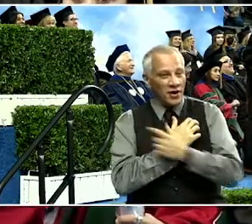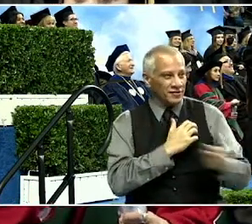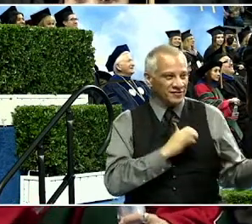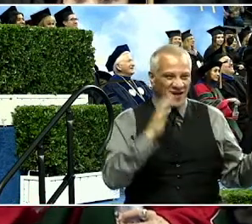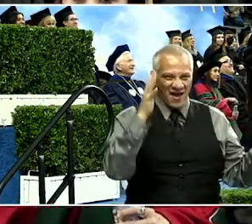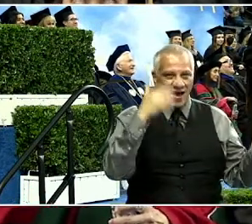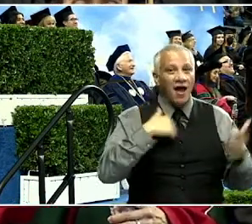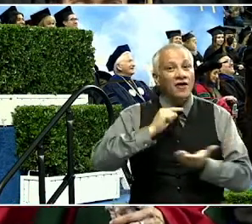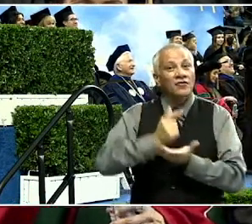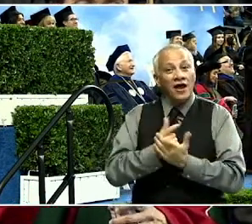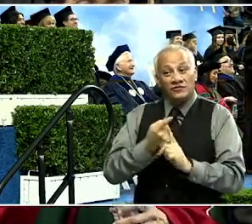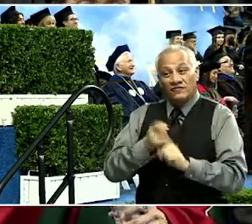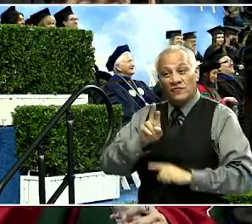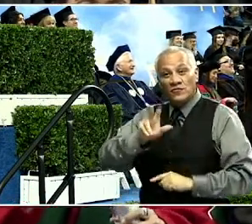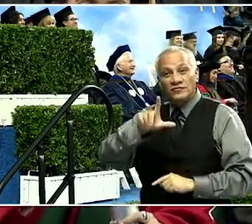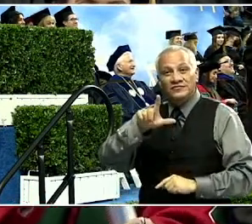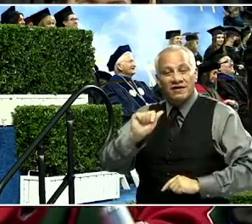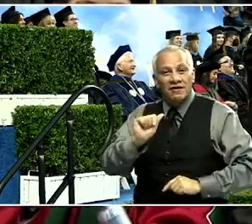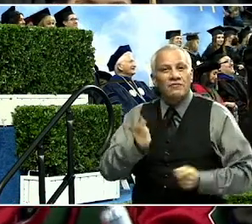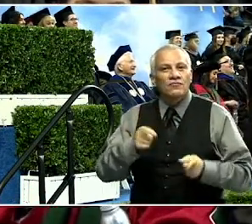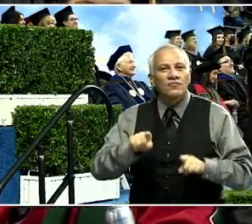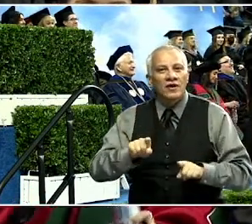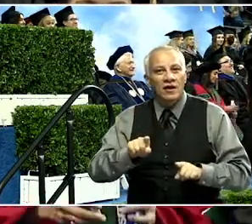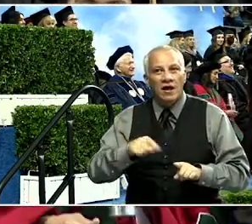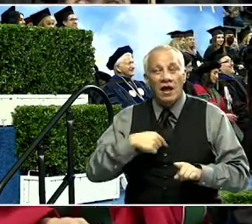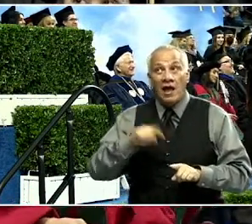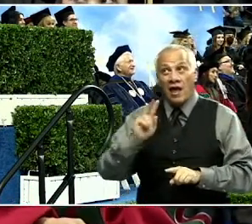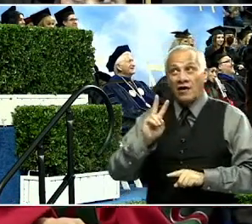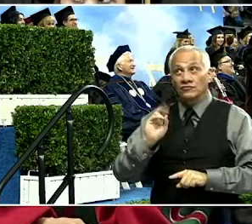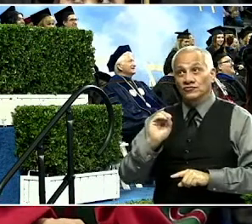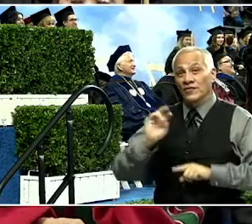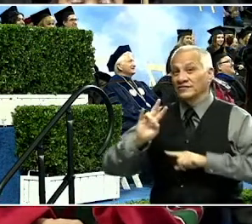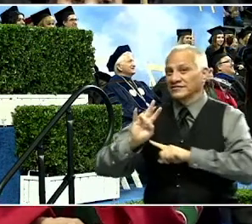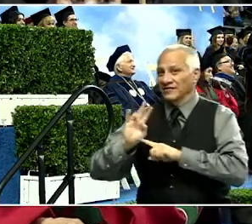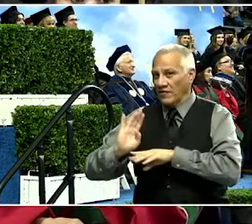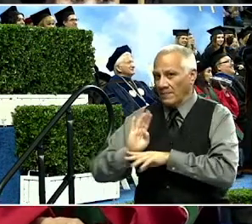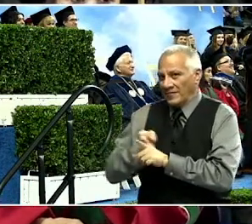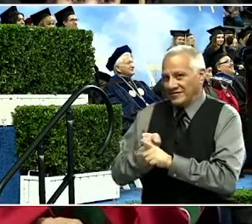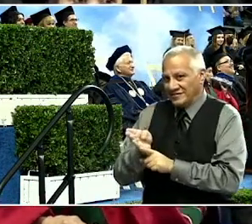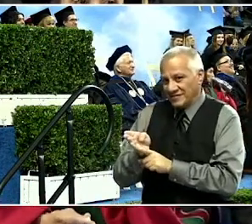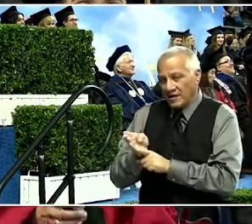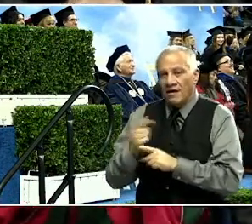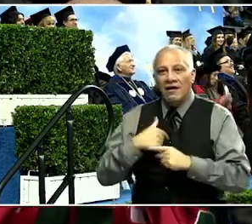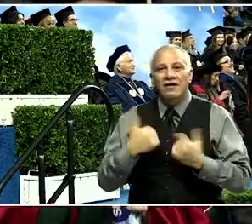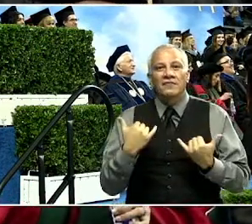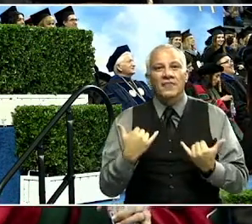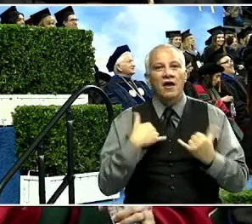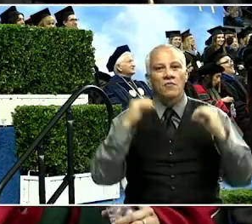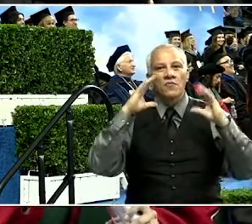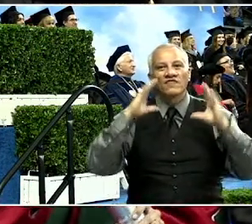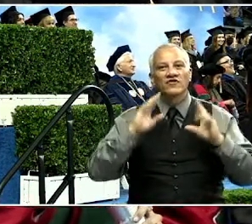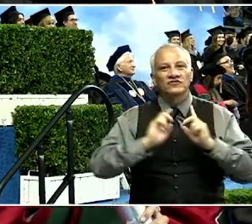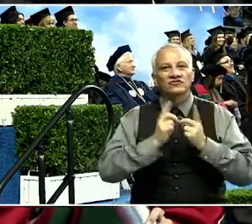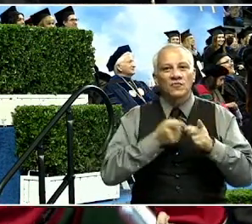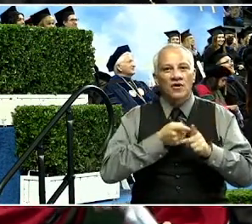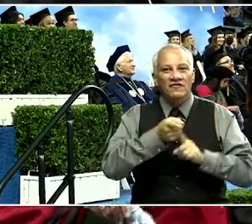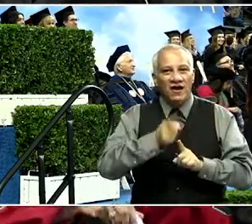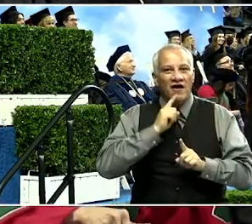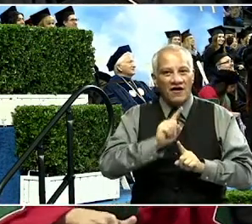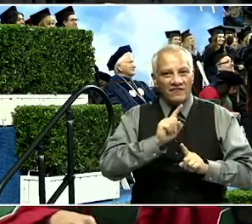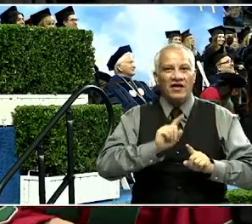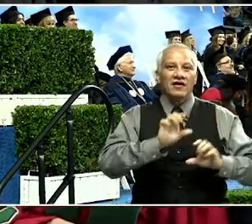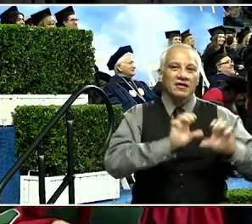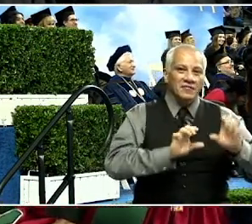from UCLA in biophysics in 2007, and I am now a professor in the Department of Chemistry